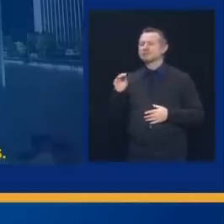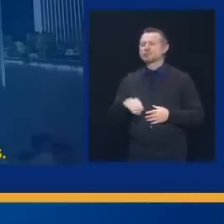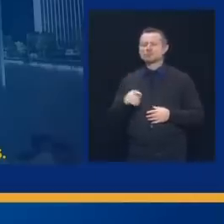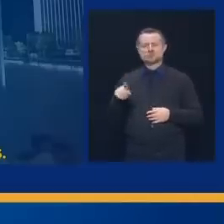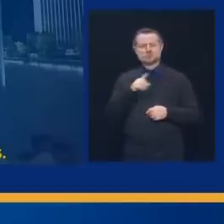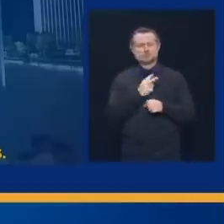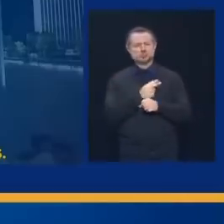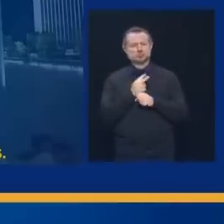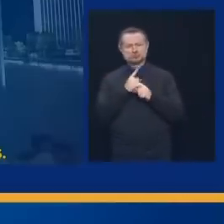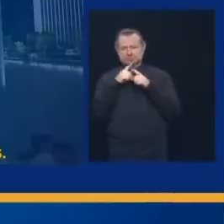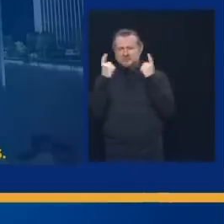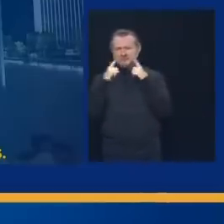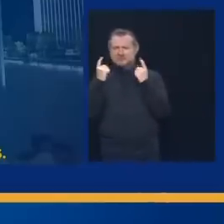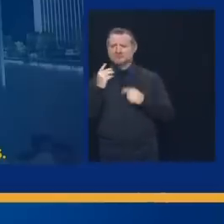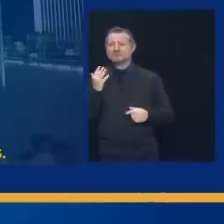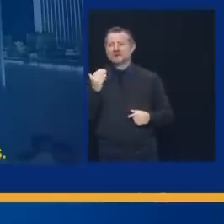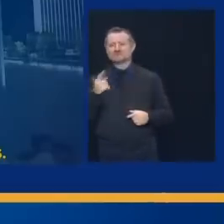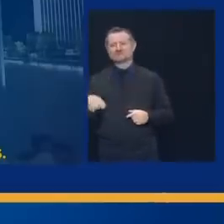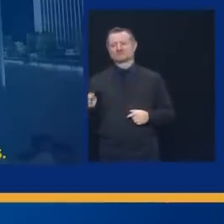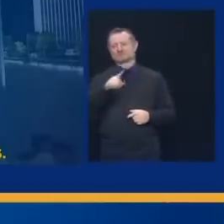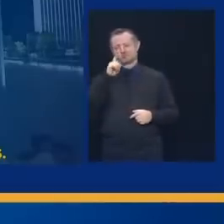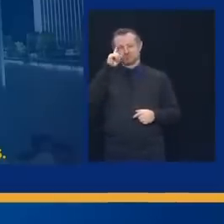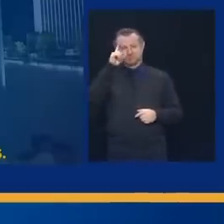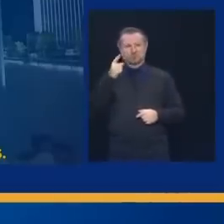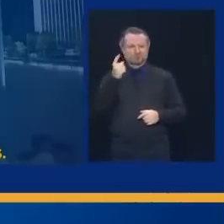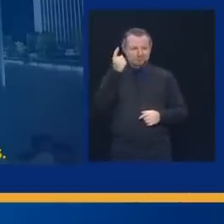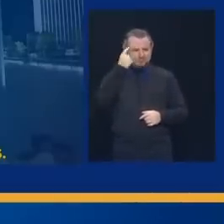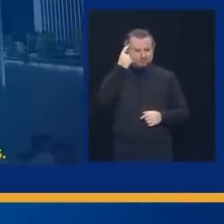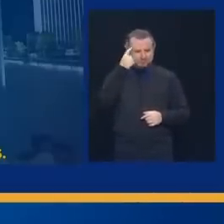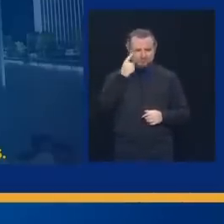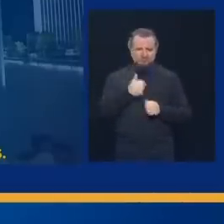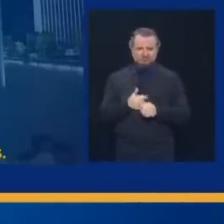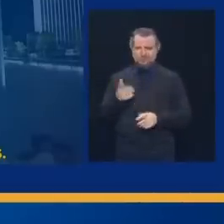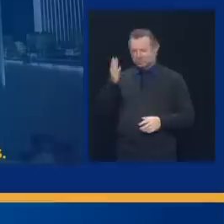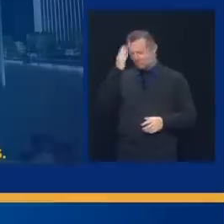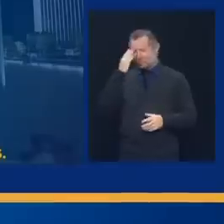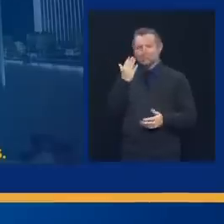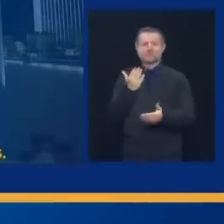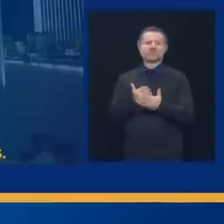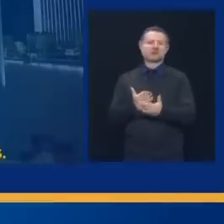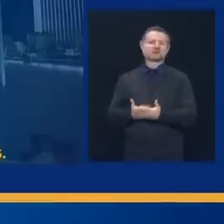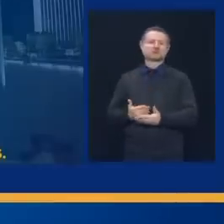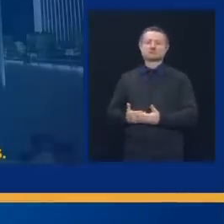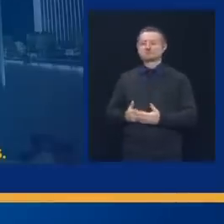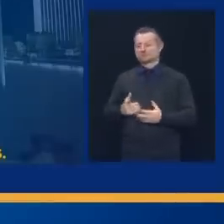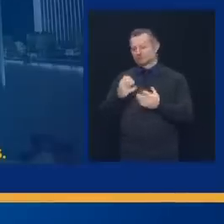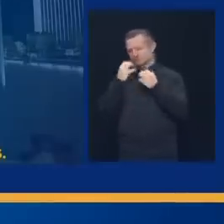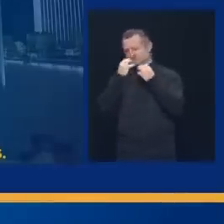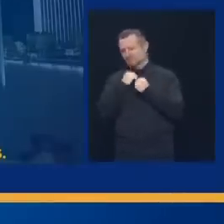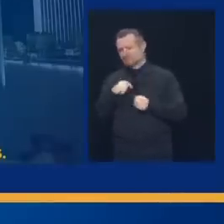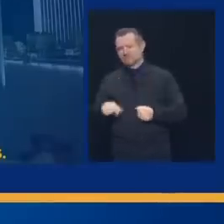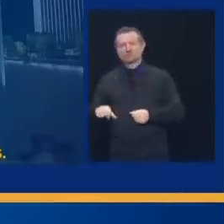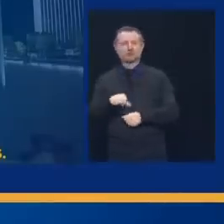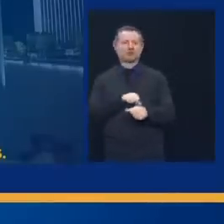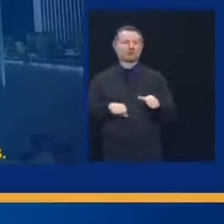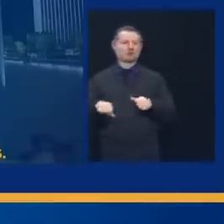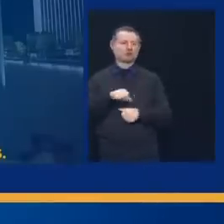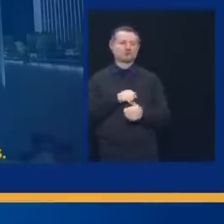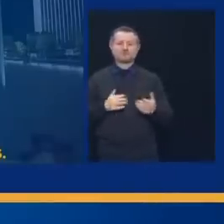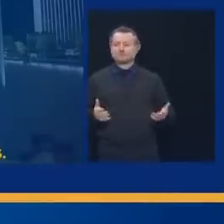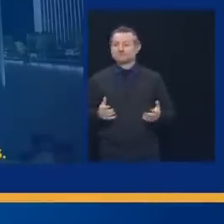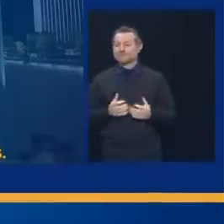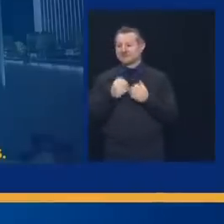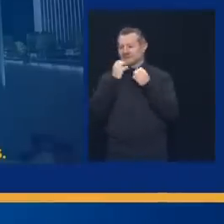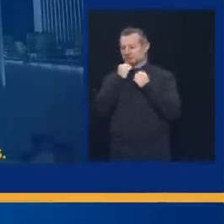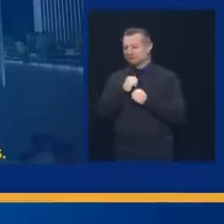smart. And they heard the facts, and they care about one another. And they care about